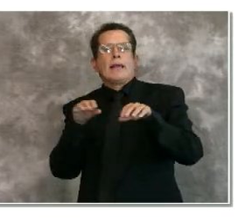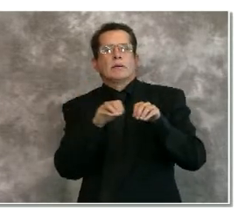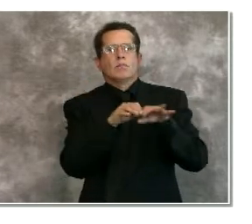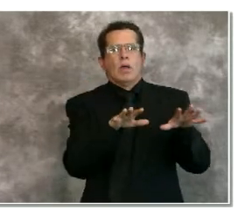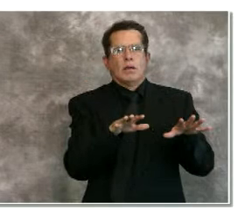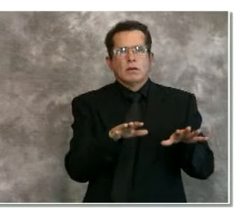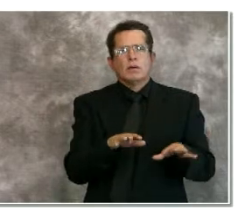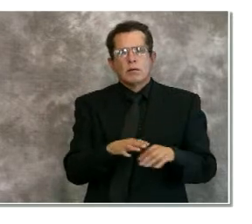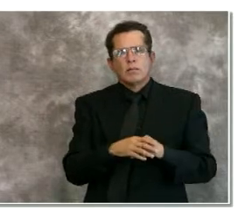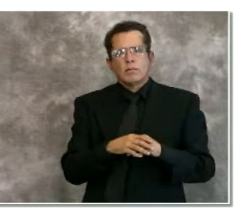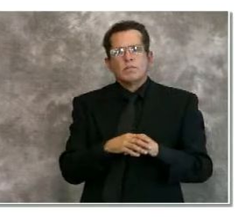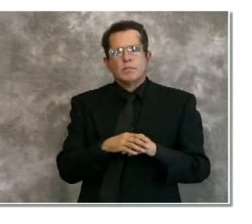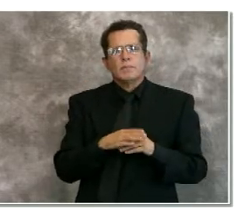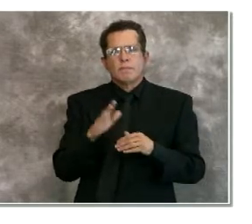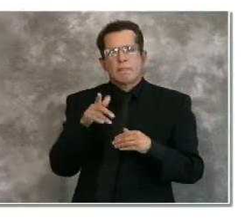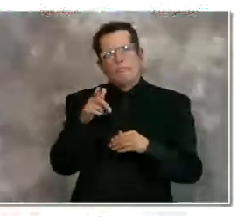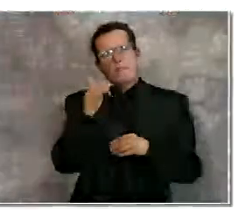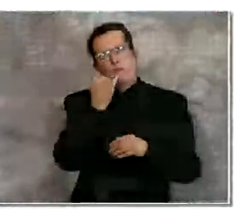Should be the next slide.